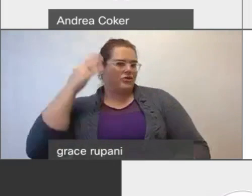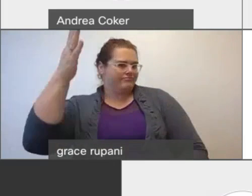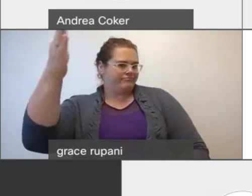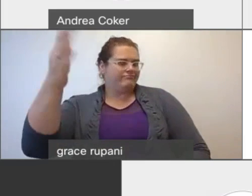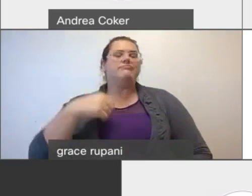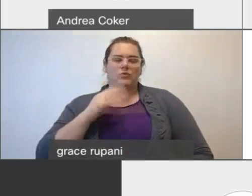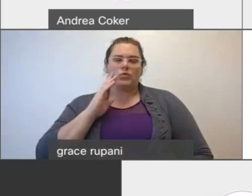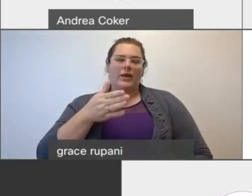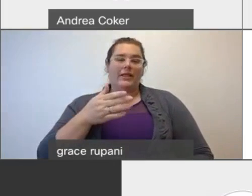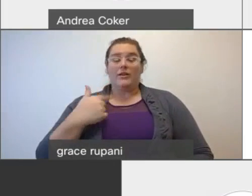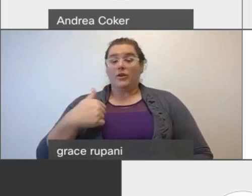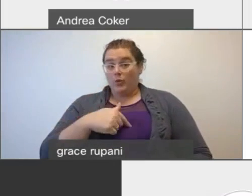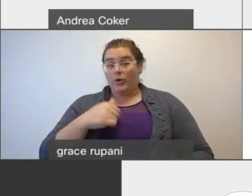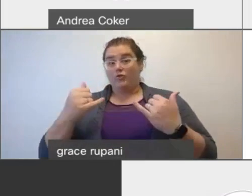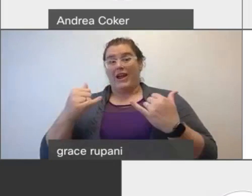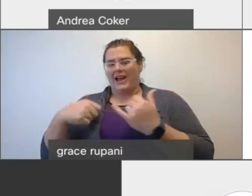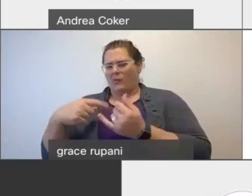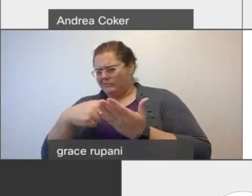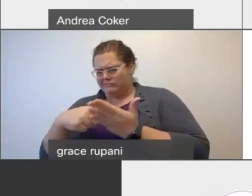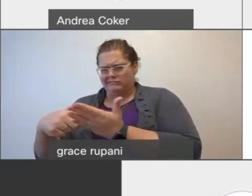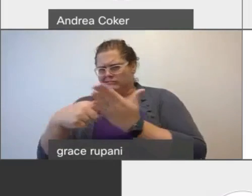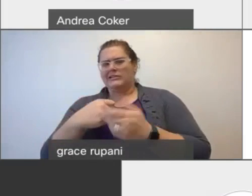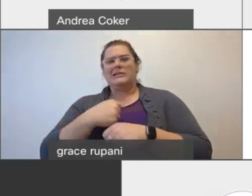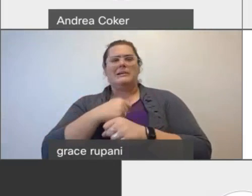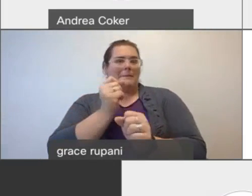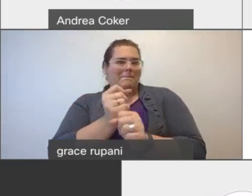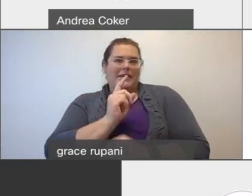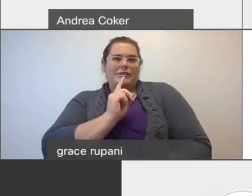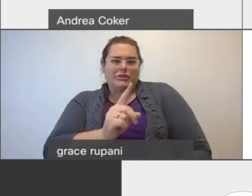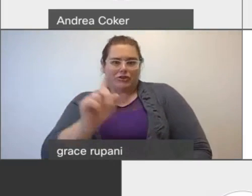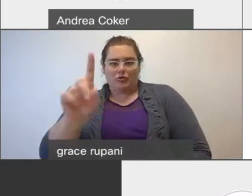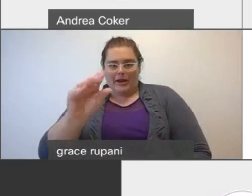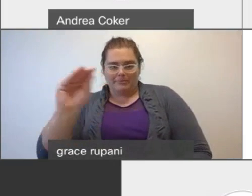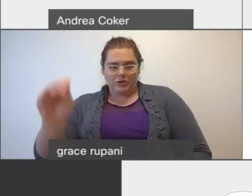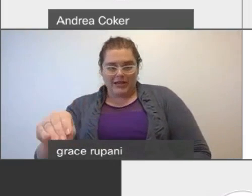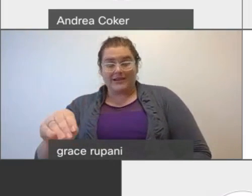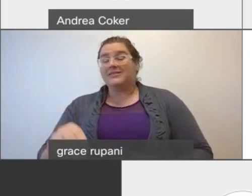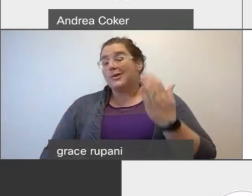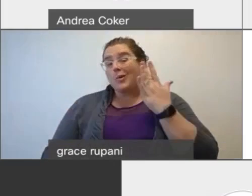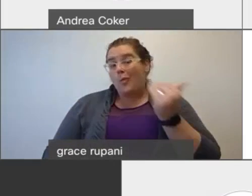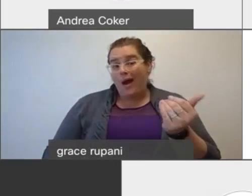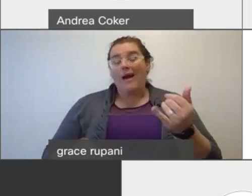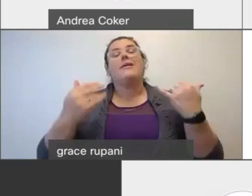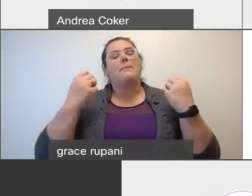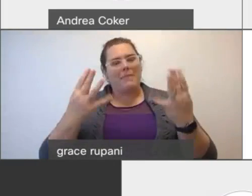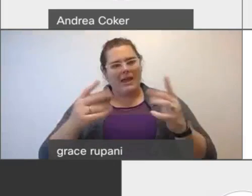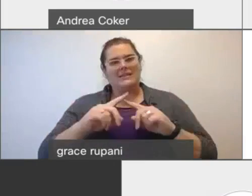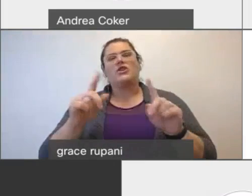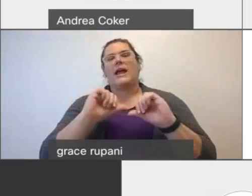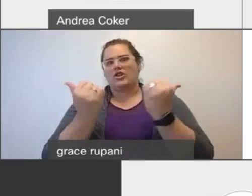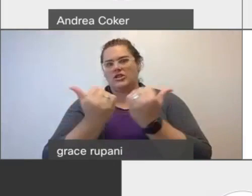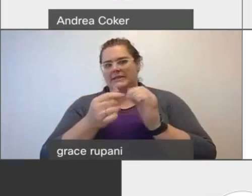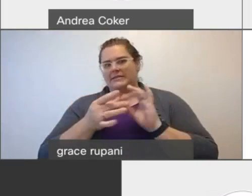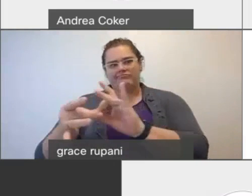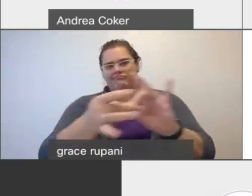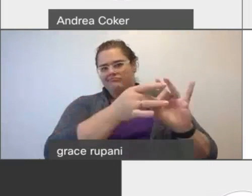certain, because as people may be aware, there are a number of agencies that contract with us as well as other agencies in the district. We want to